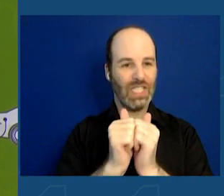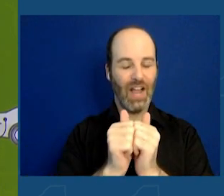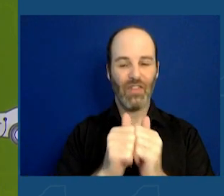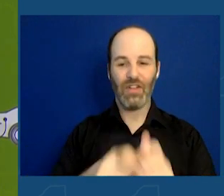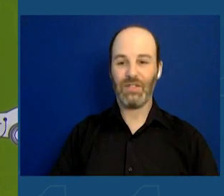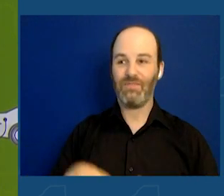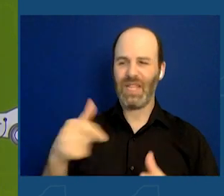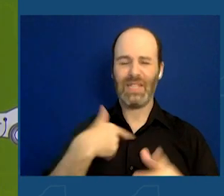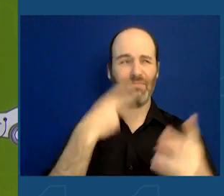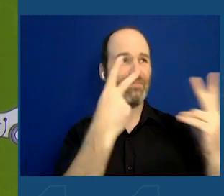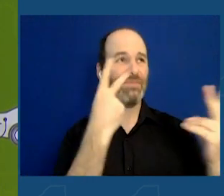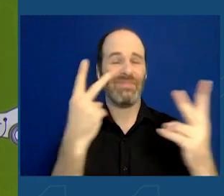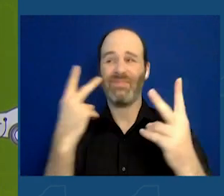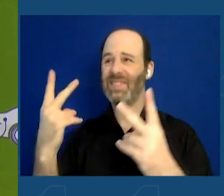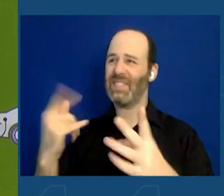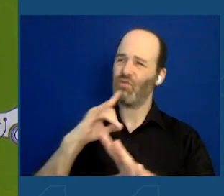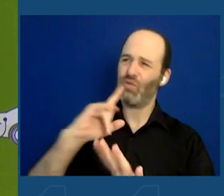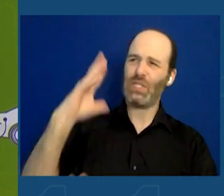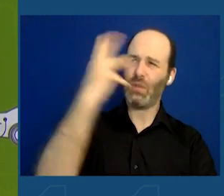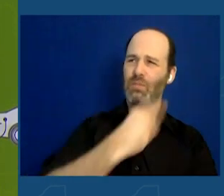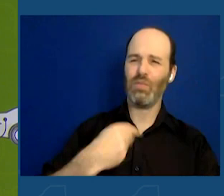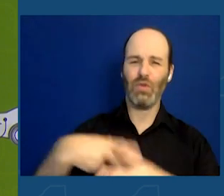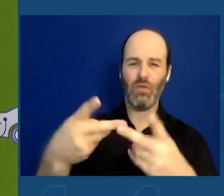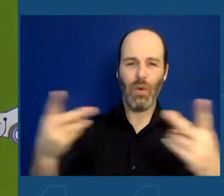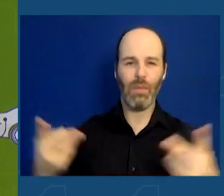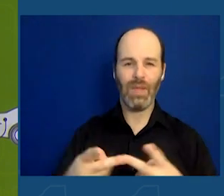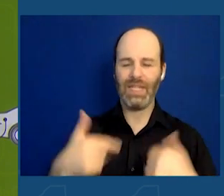beautiful, beautiful place. Thank you.